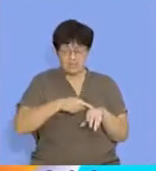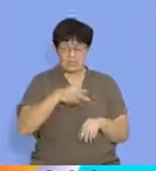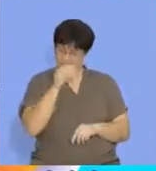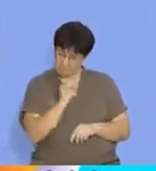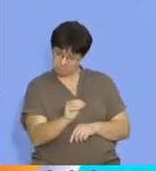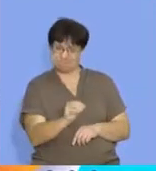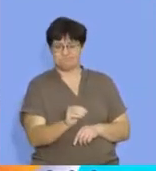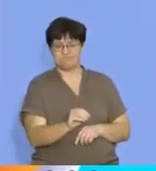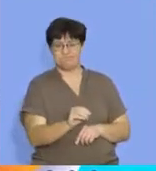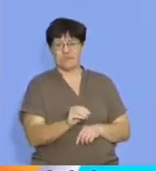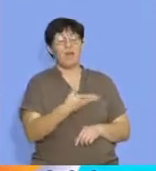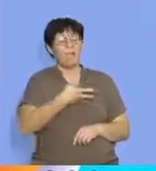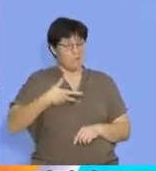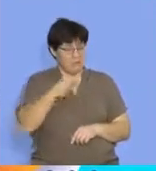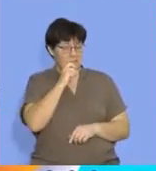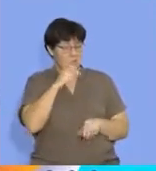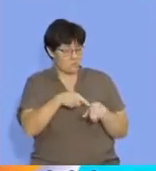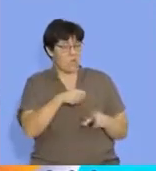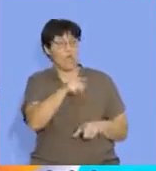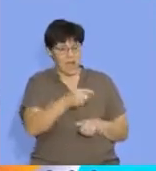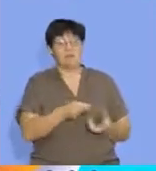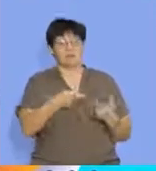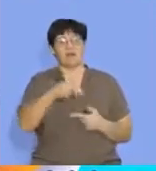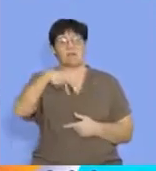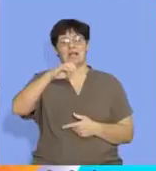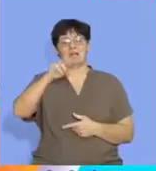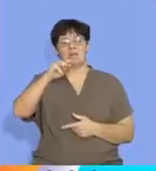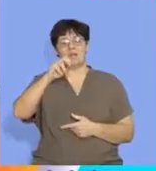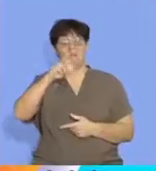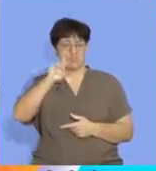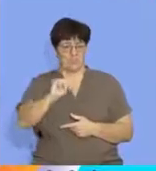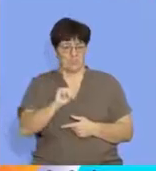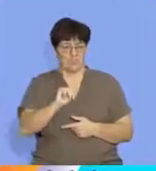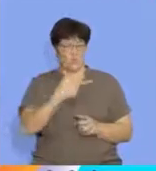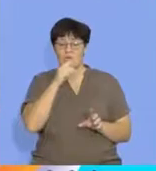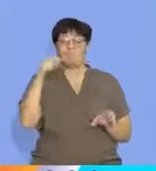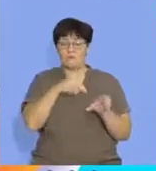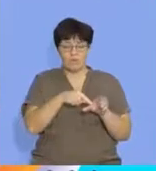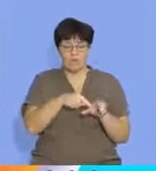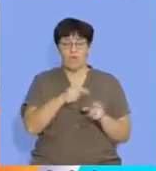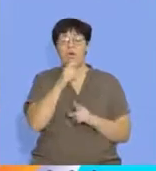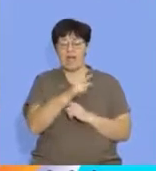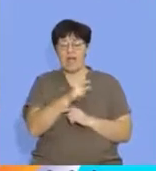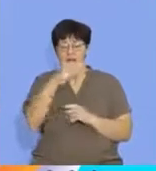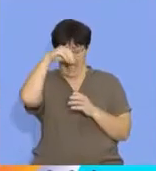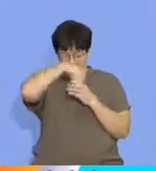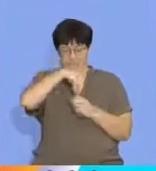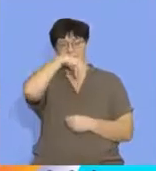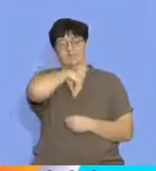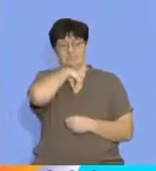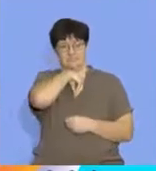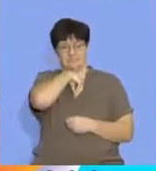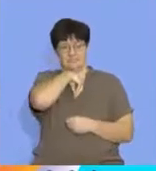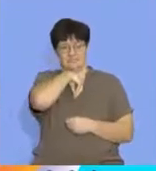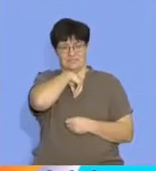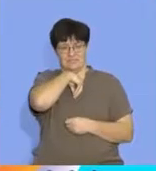right, especially the female, carries that plasmodium, the parasite, not the mosquito, right? The mosquito has that